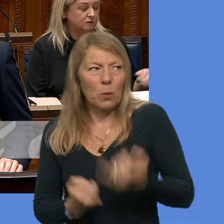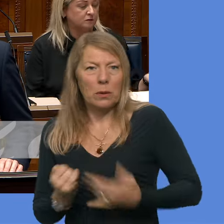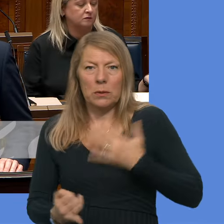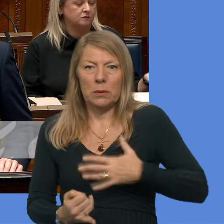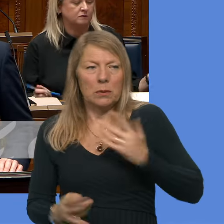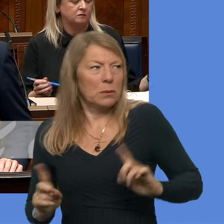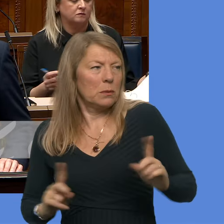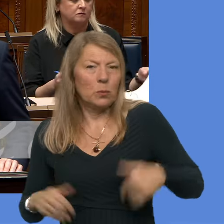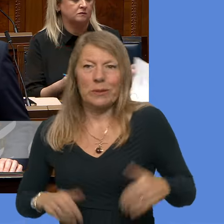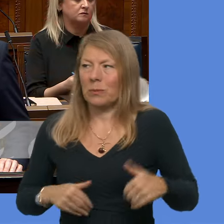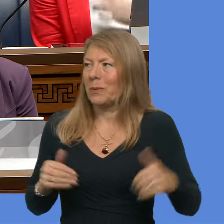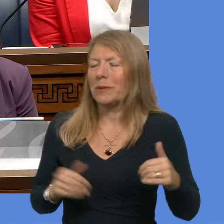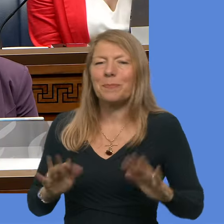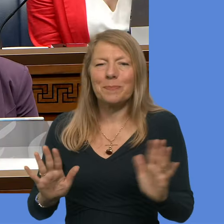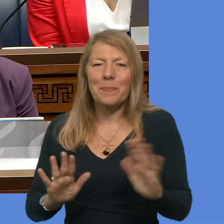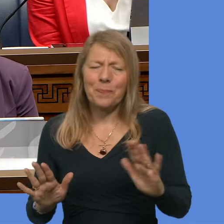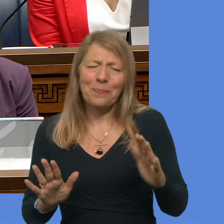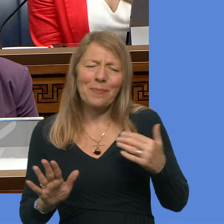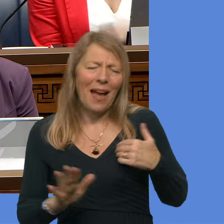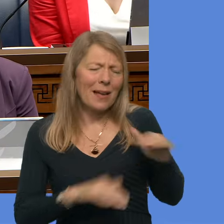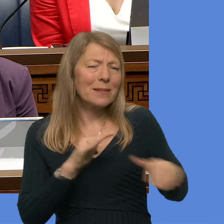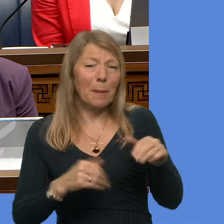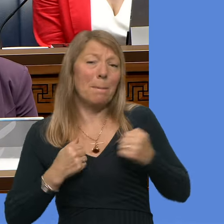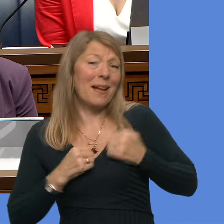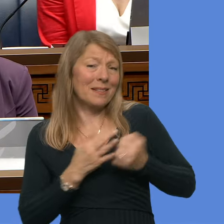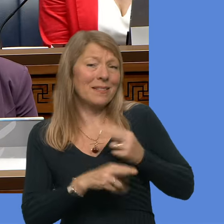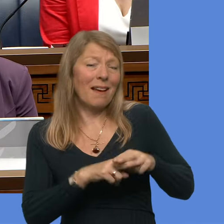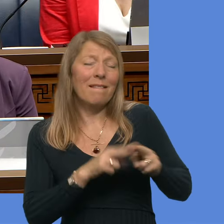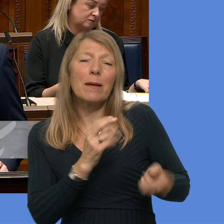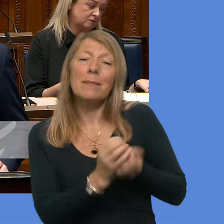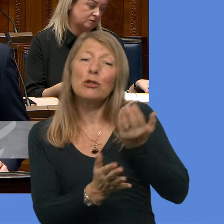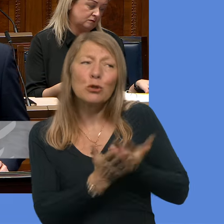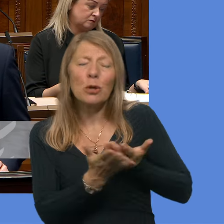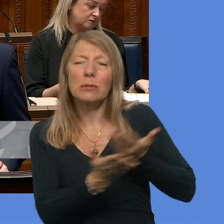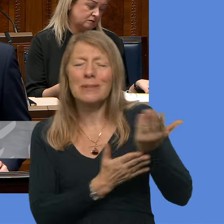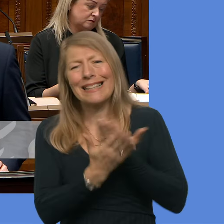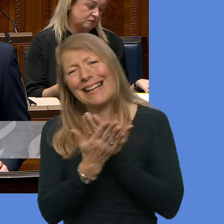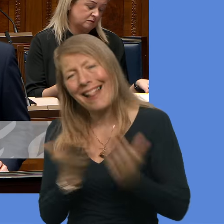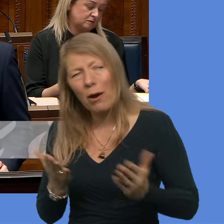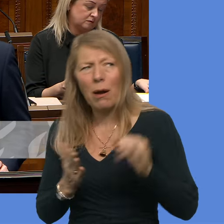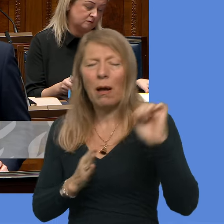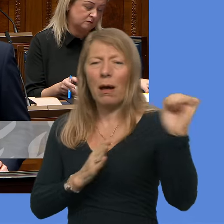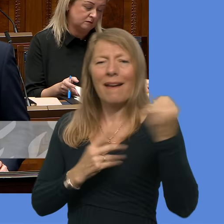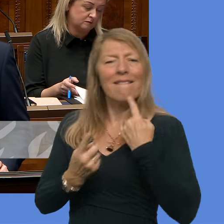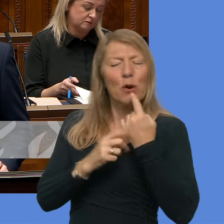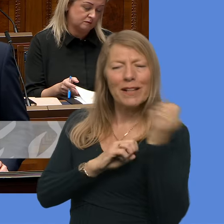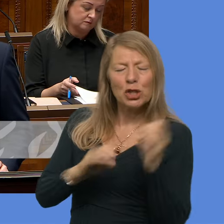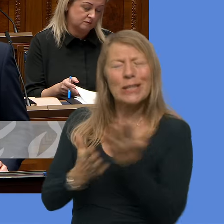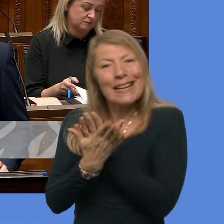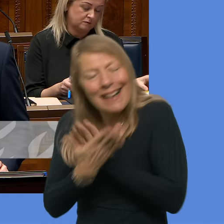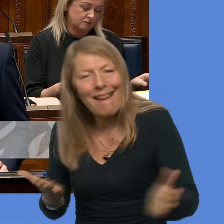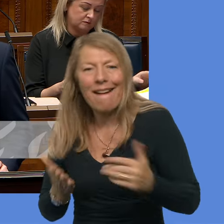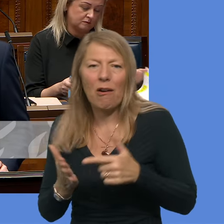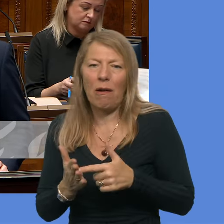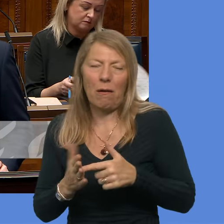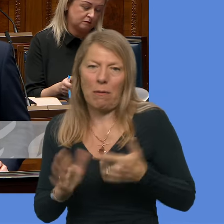So I will be asking my officials to make sure the company is as clear as possible and they don't end up adding unduly to people's stress. But yes, our primary objective is to retain the